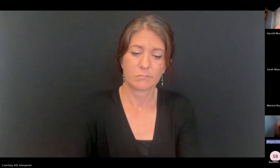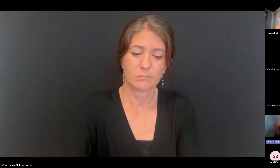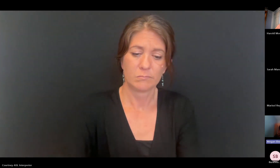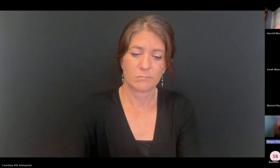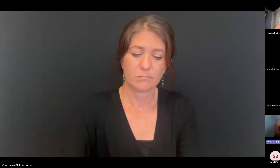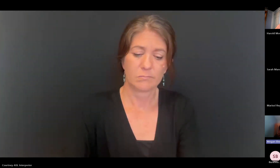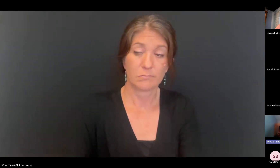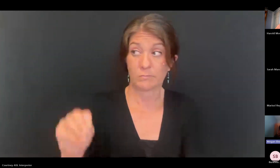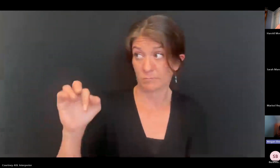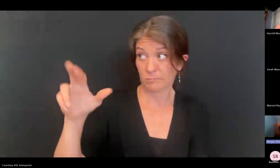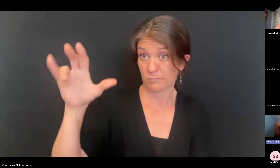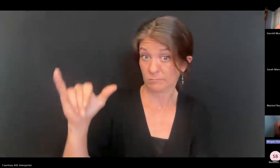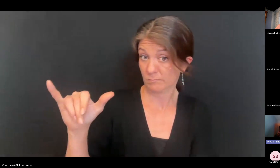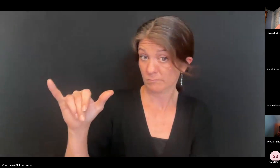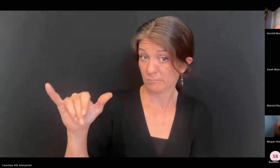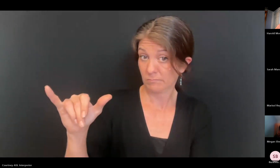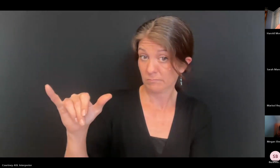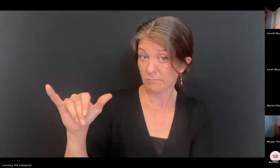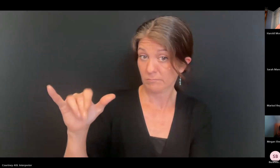Mary McBain, do you want to?